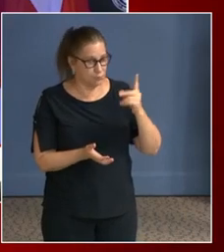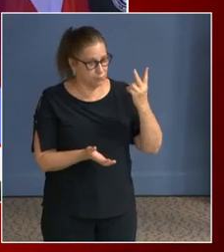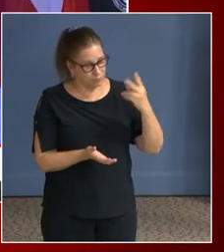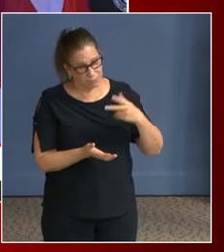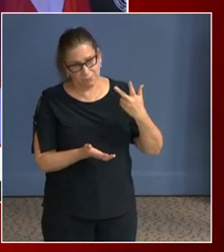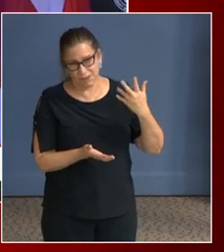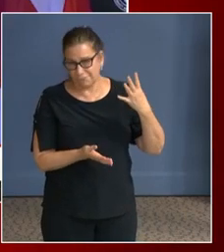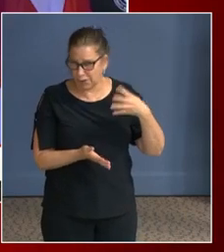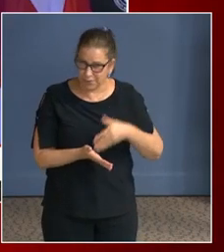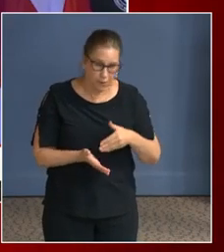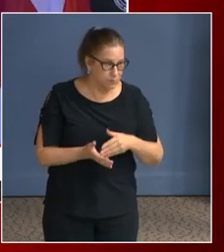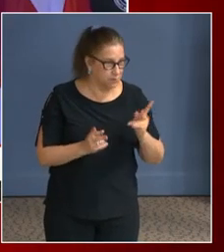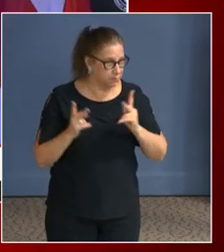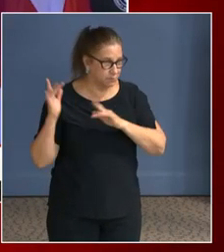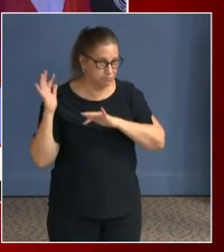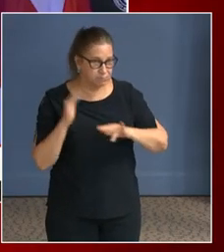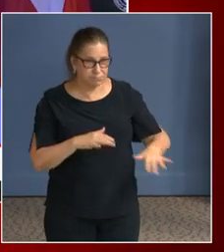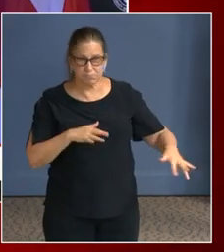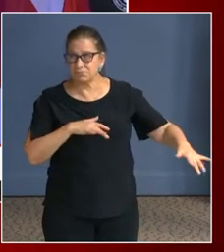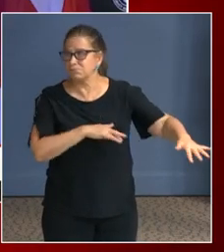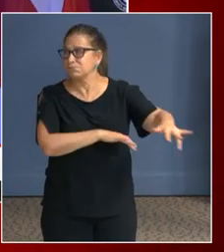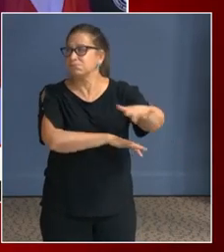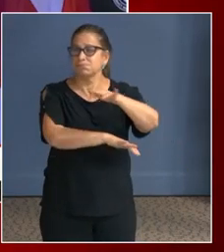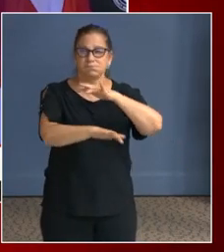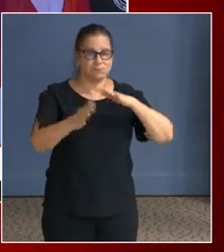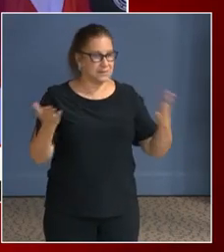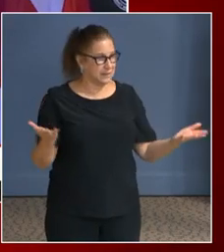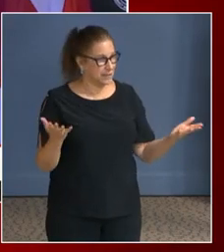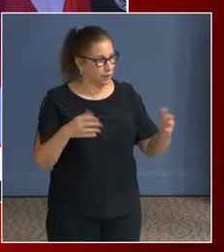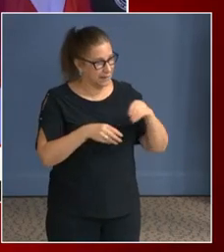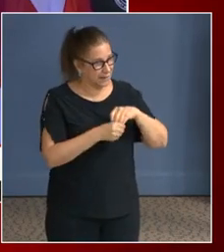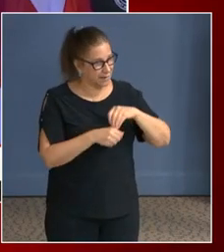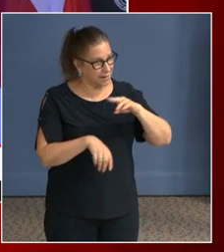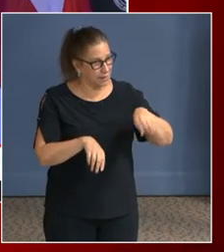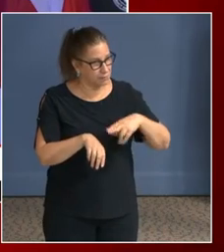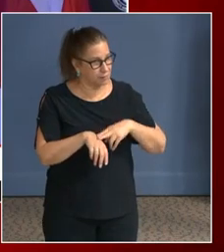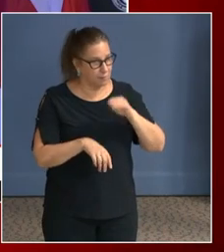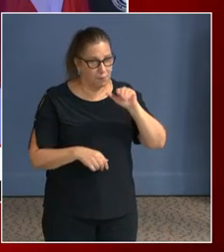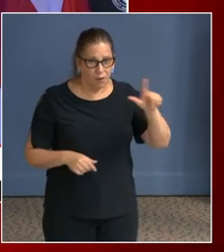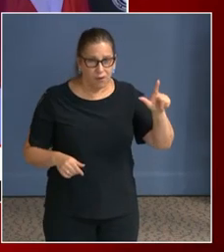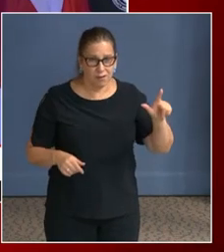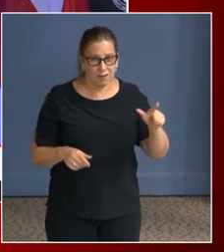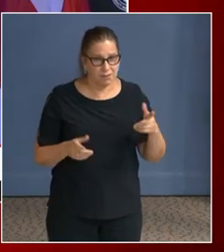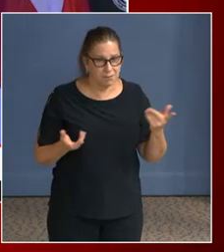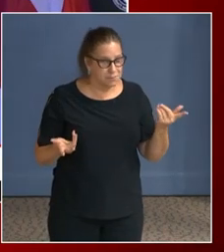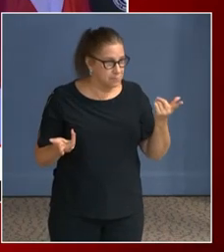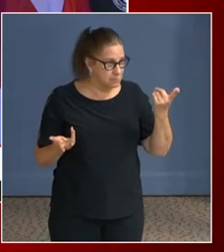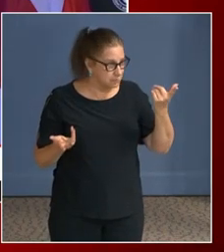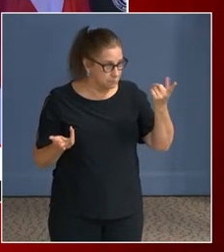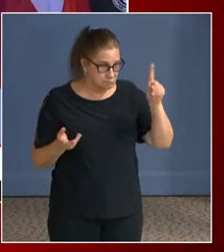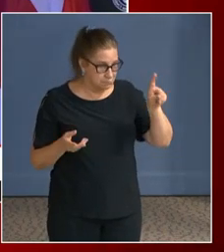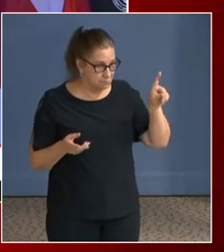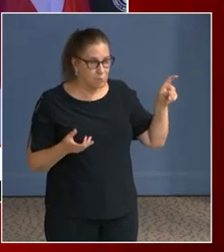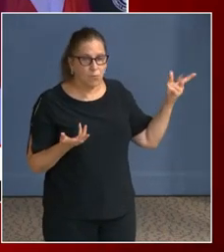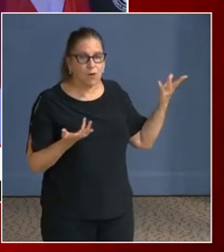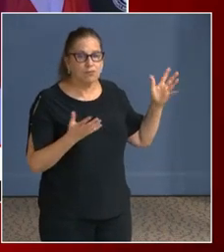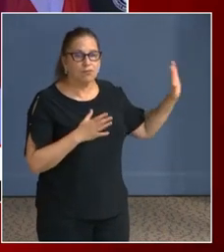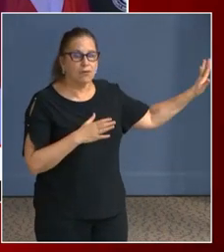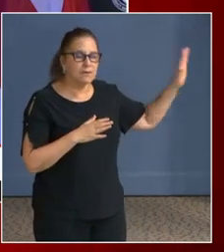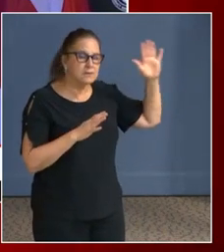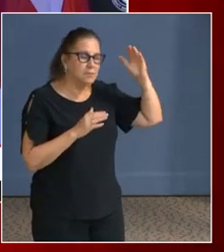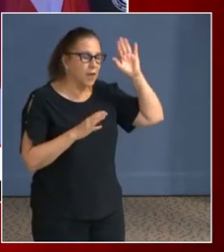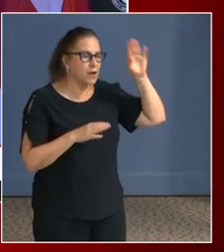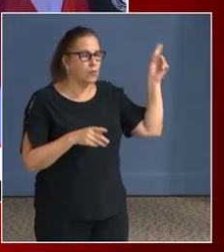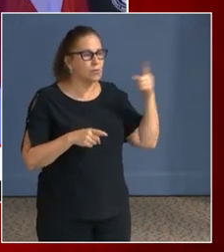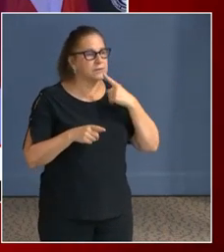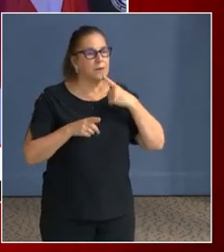for hours and hours, if not all day, on the National Mall. What is your, I mean, I know you've been telling people to stay home, but what is your reaction